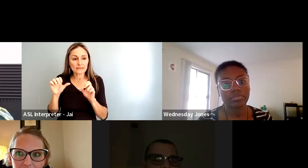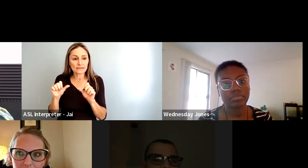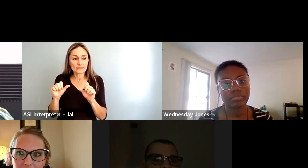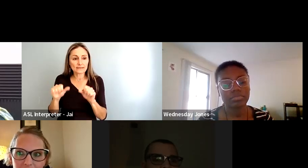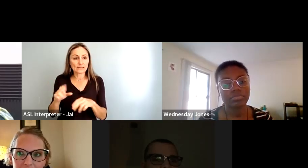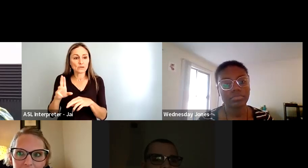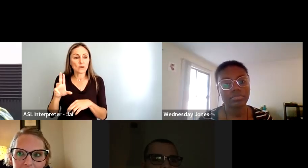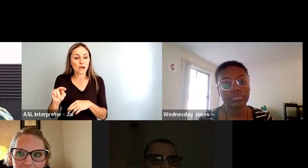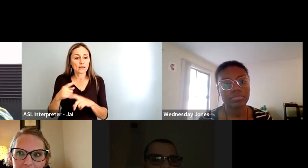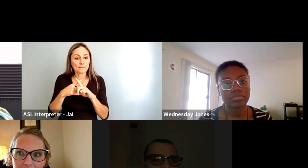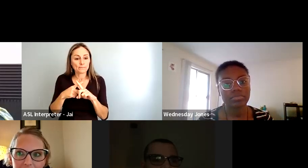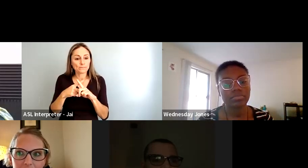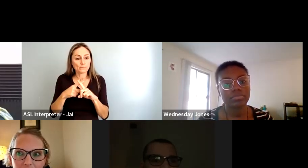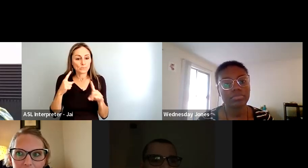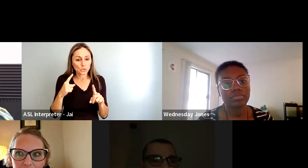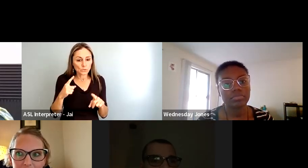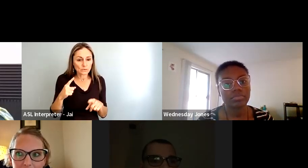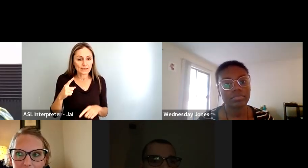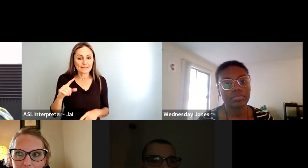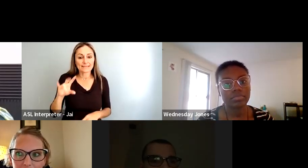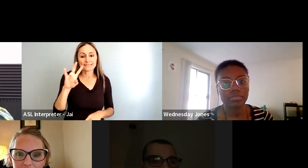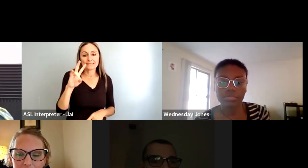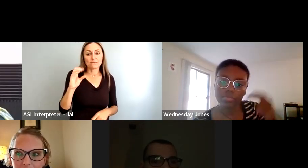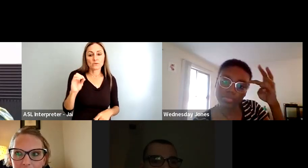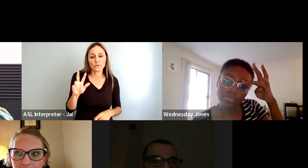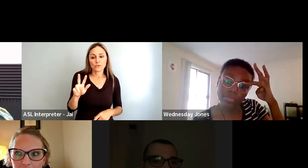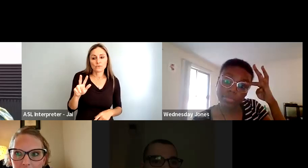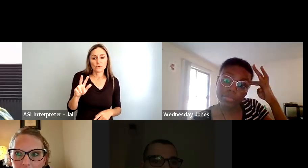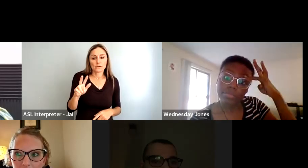unmute the microphone? And it's a 703 number.